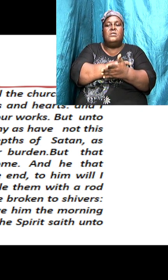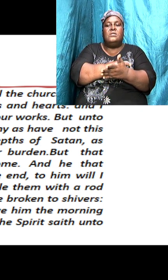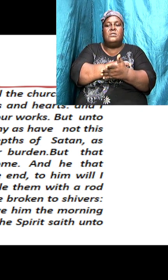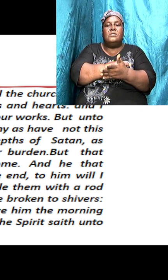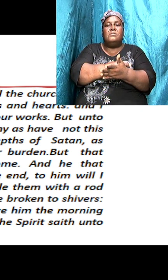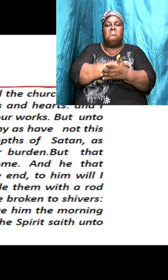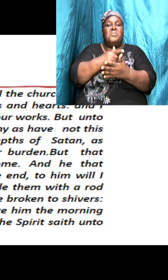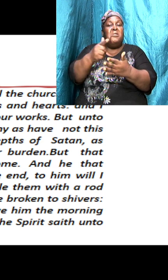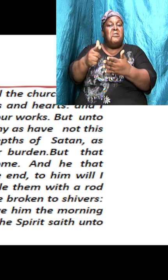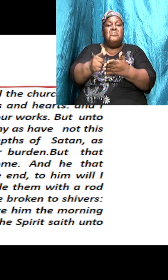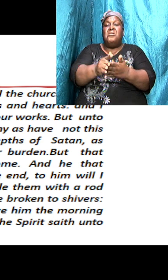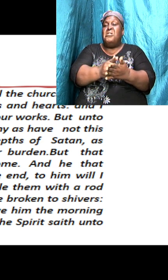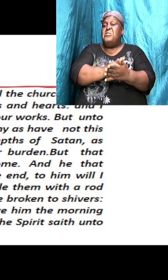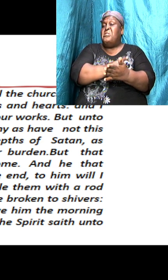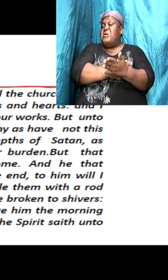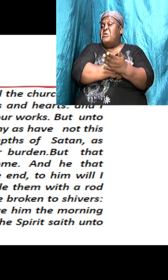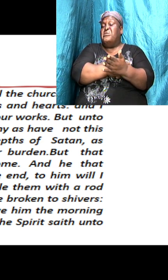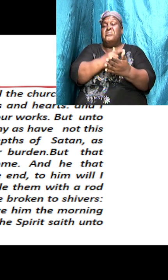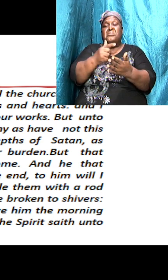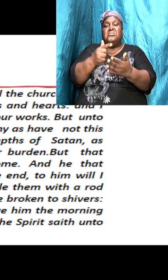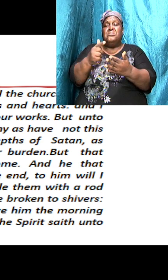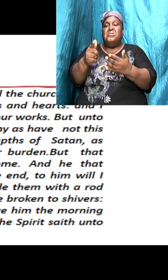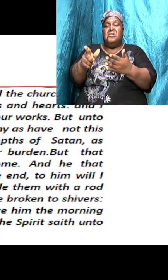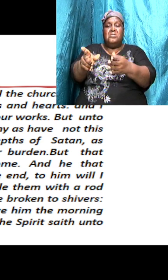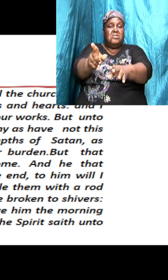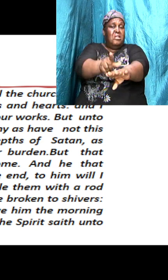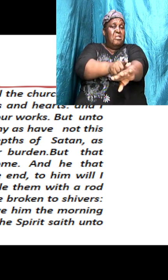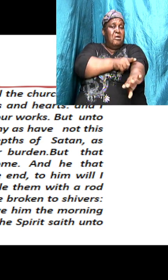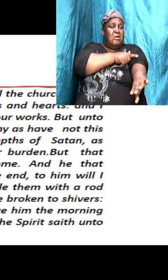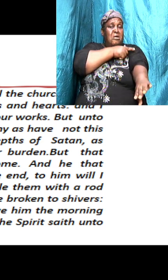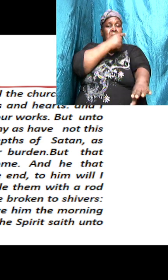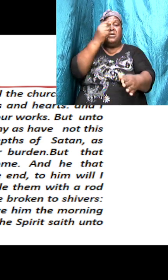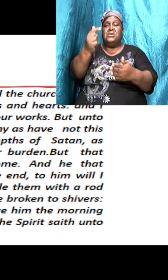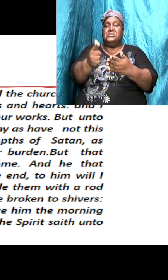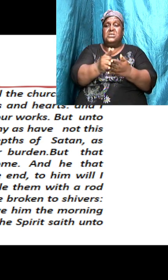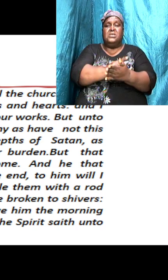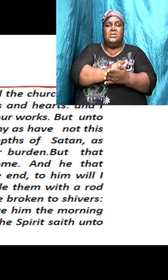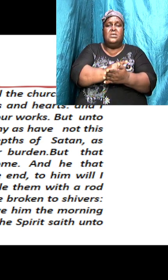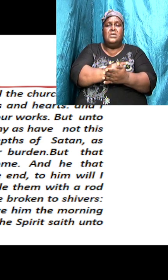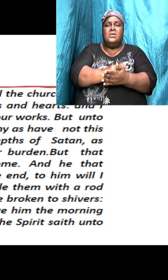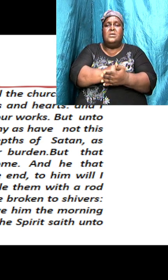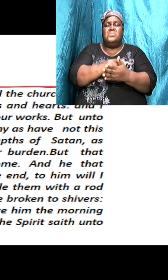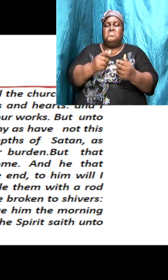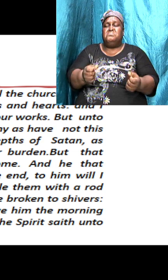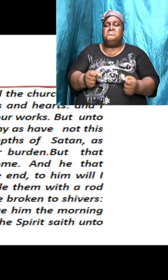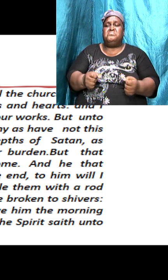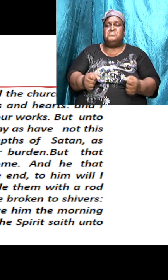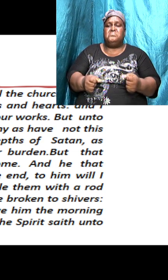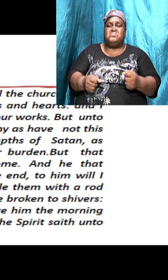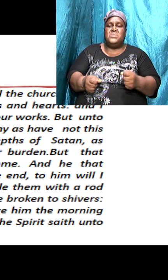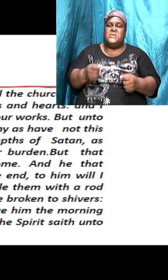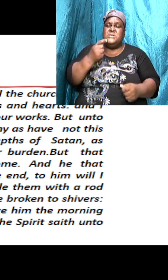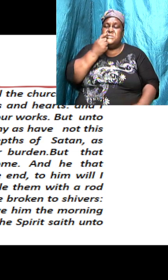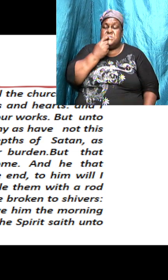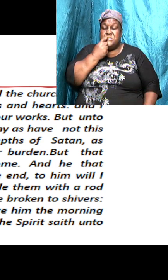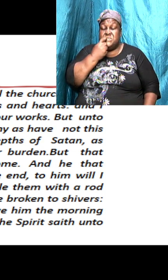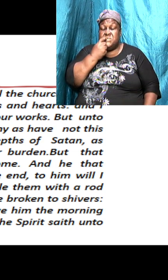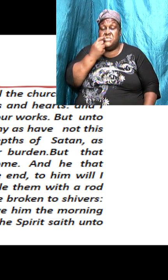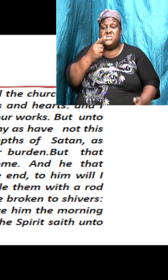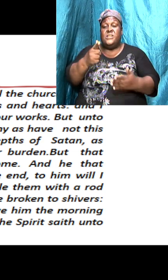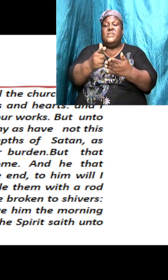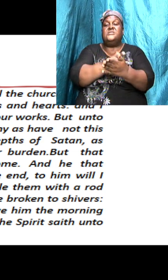is the longest letter and one of the most intense letters written to any of the